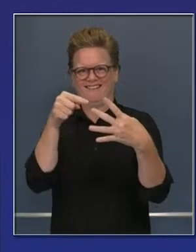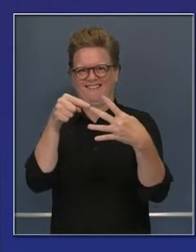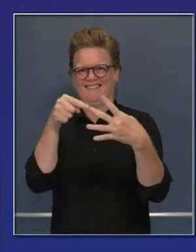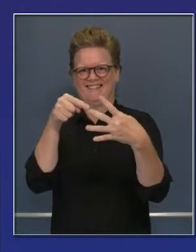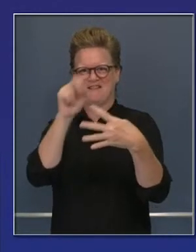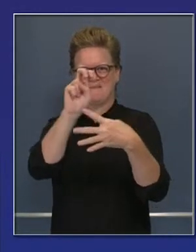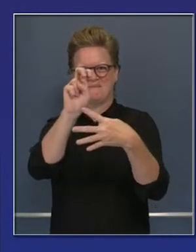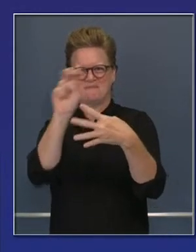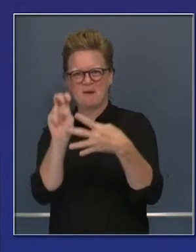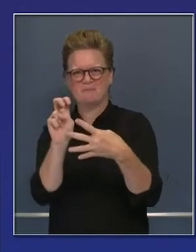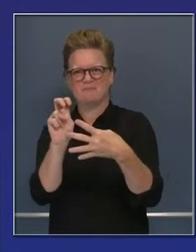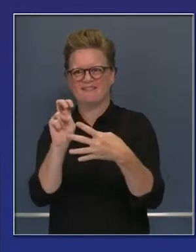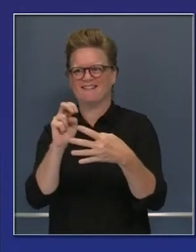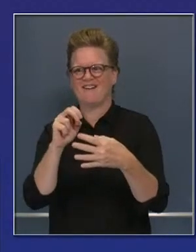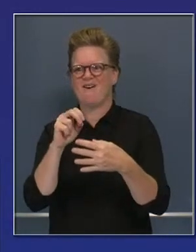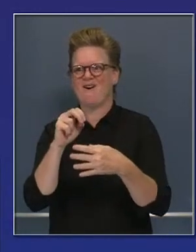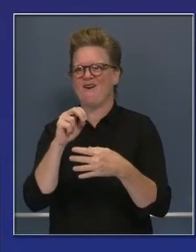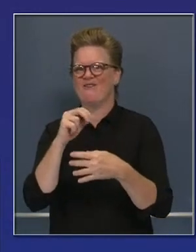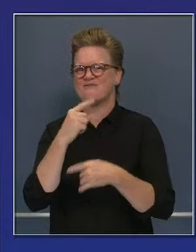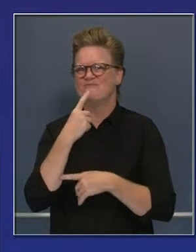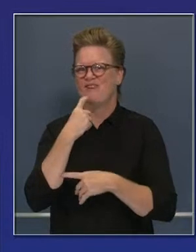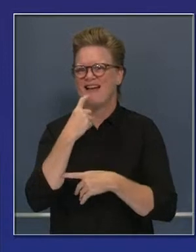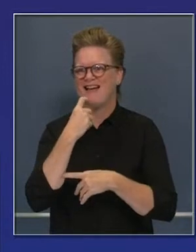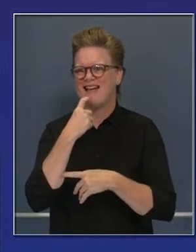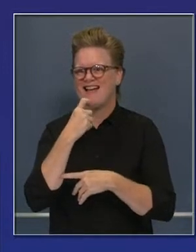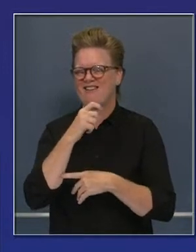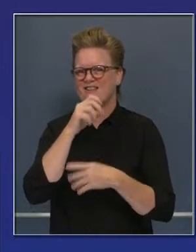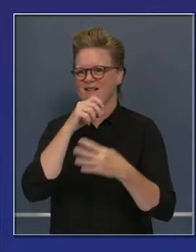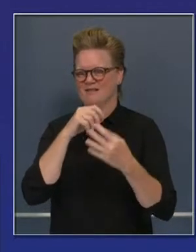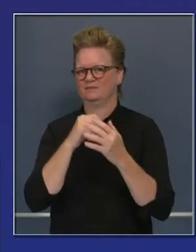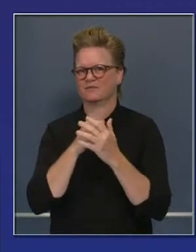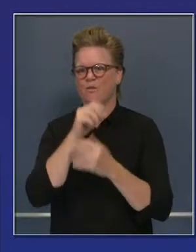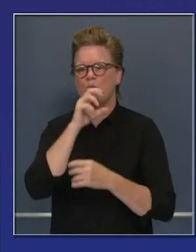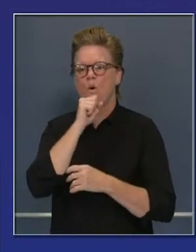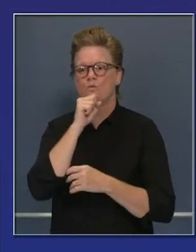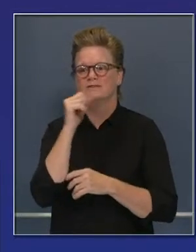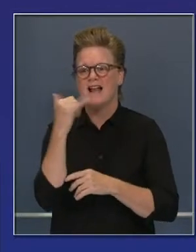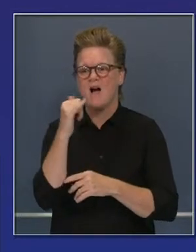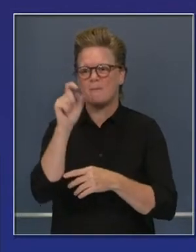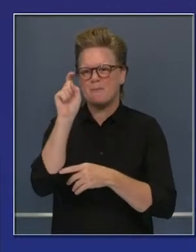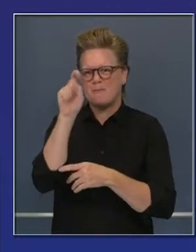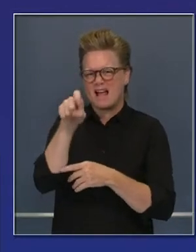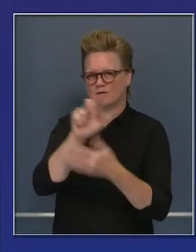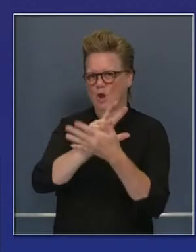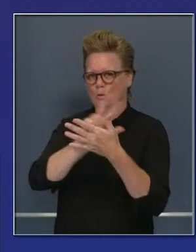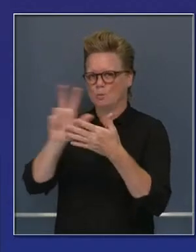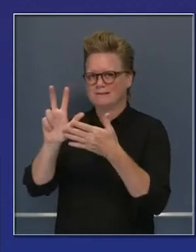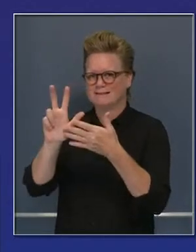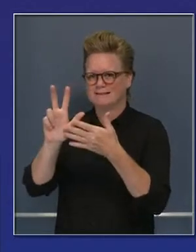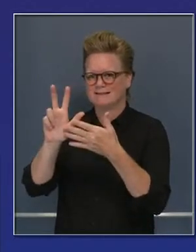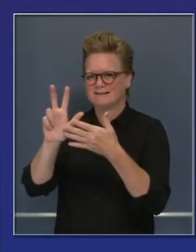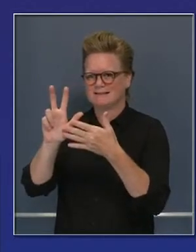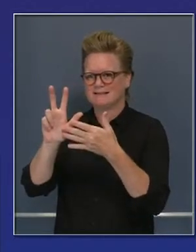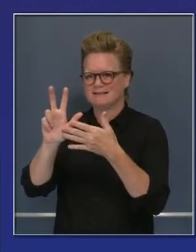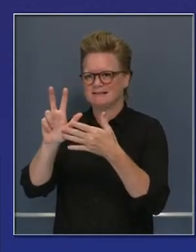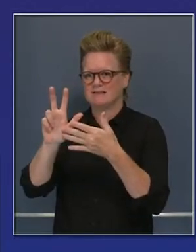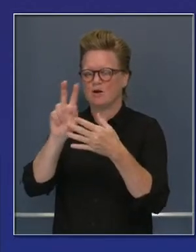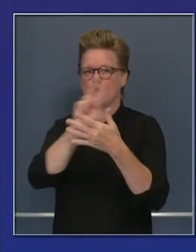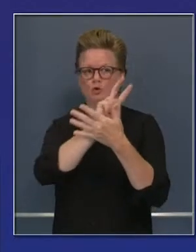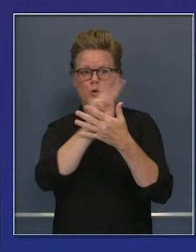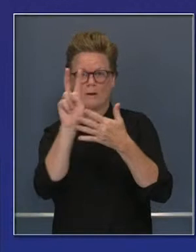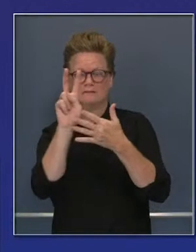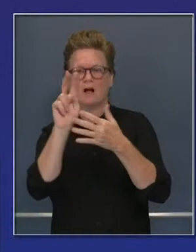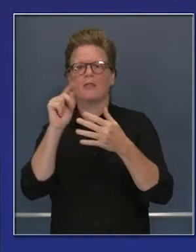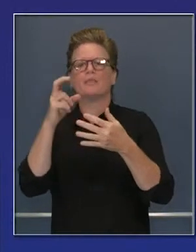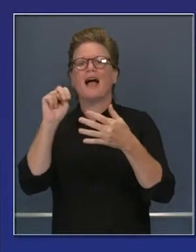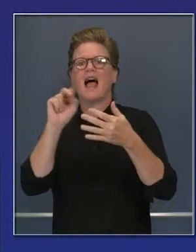requiring counties in red, orange, and yellow to spend at least 3 weeks in each of those tiers. So next